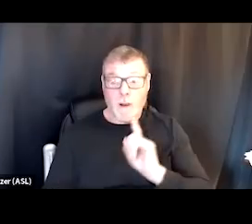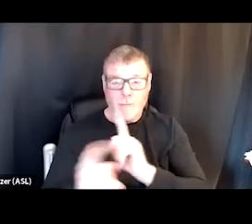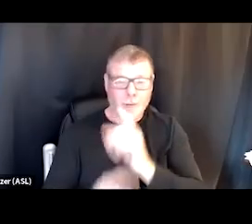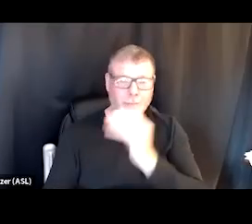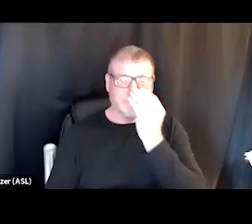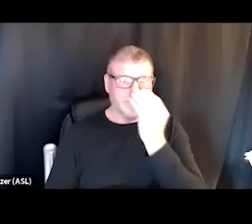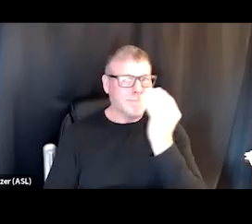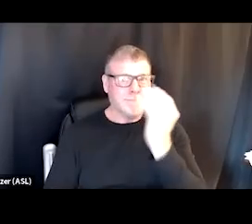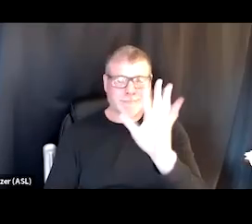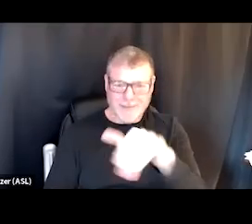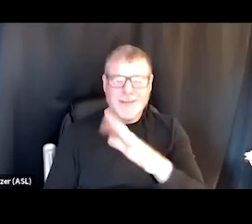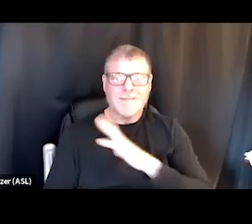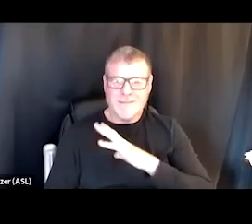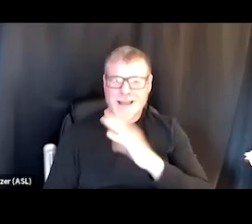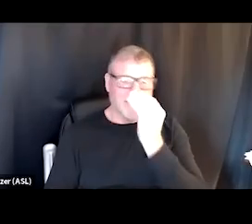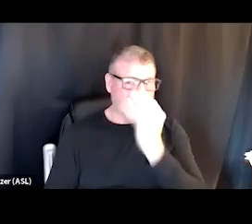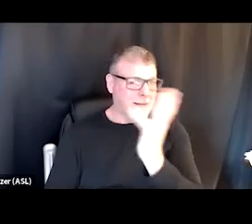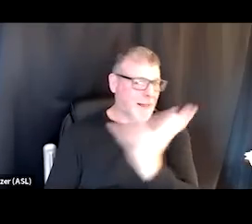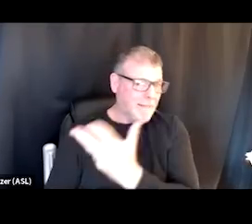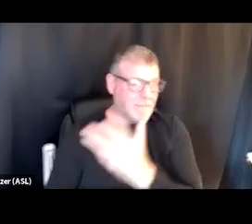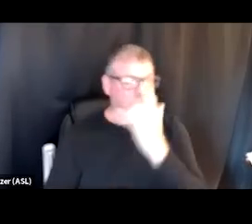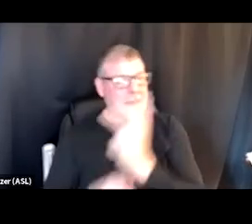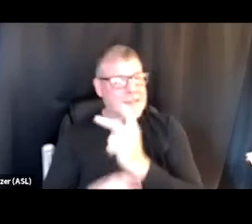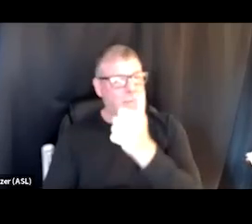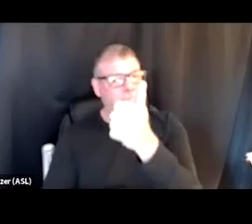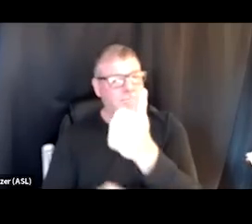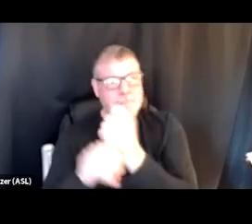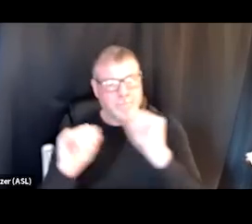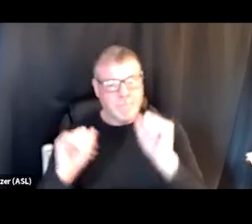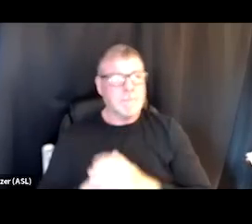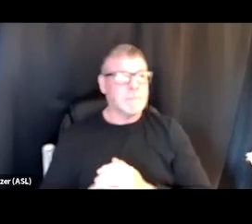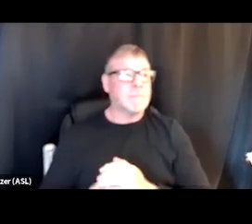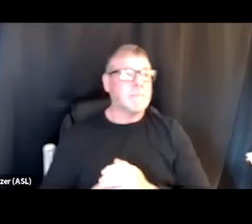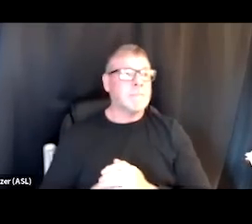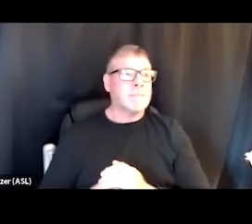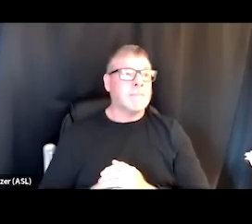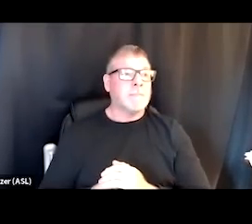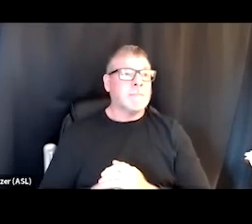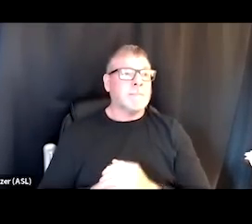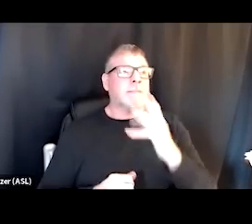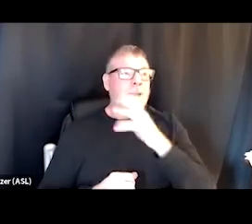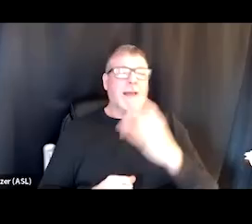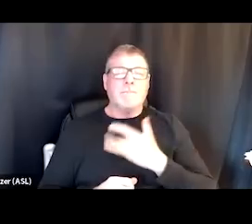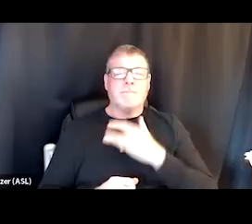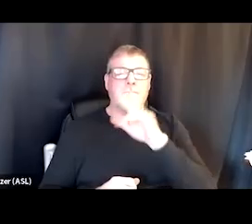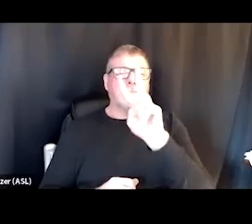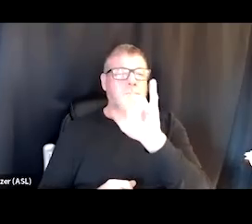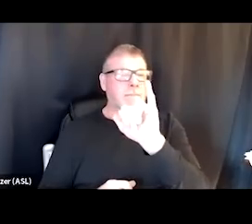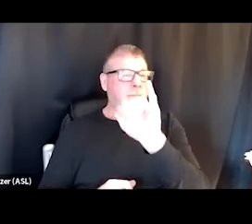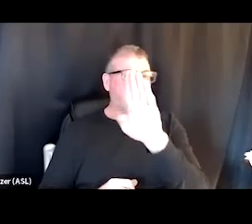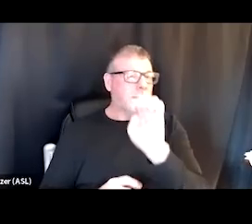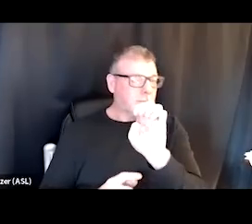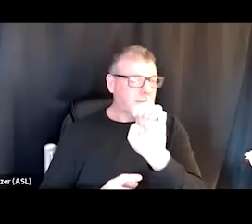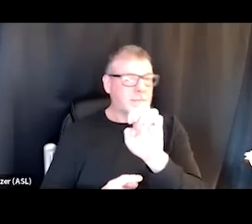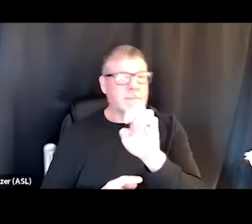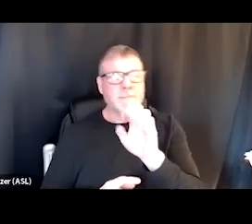okay to walk away for your own safety. There is always a vibe wherever you go. The vibe